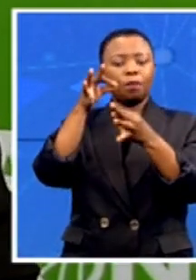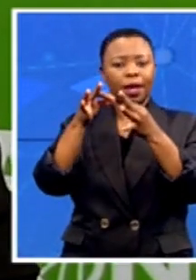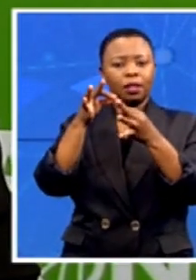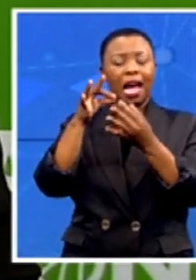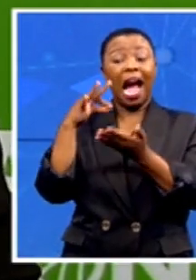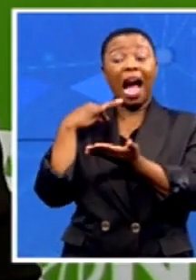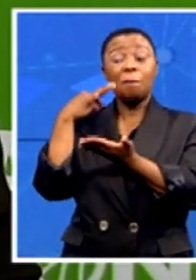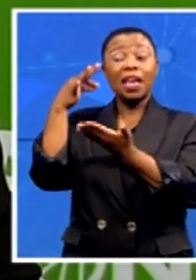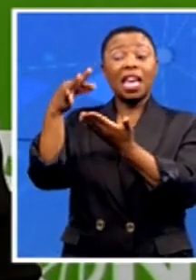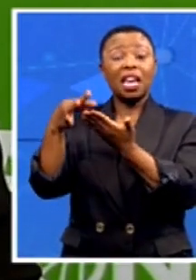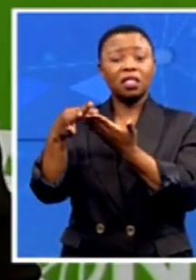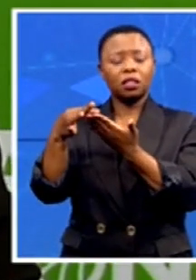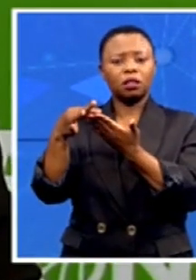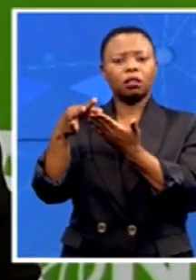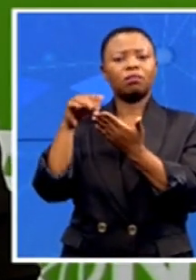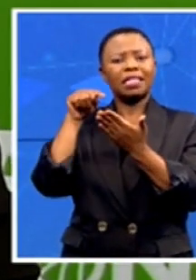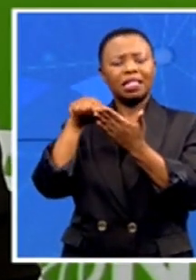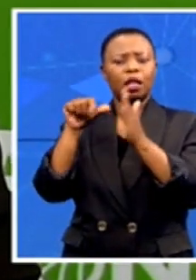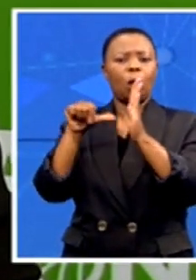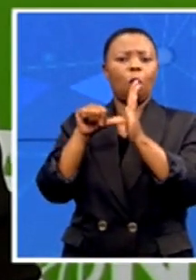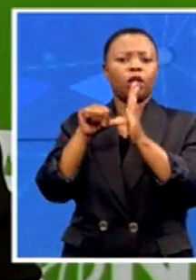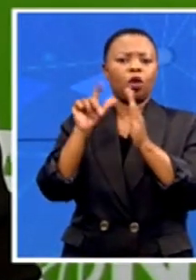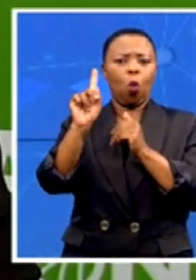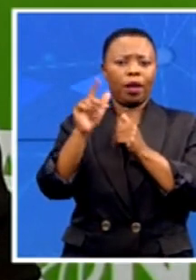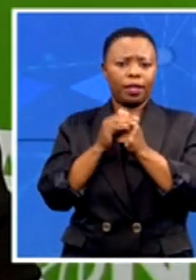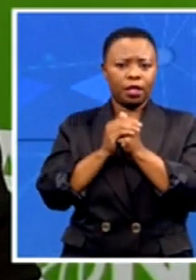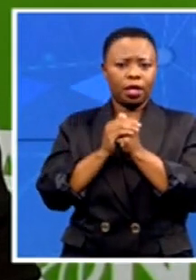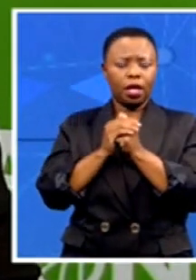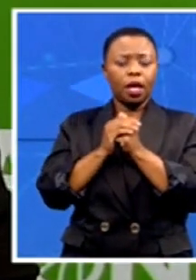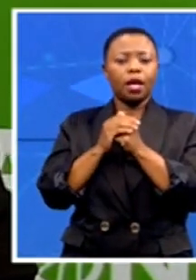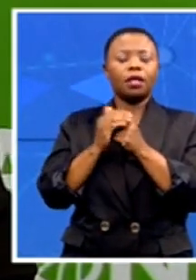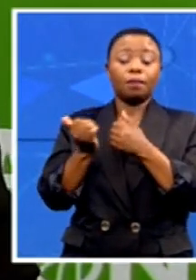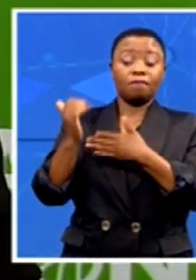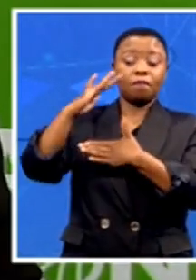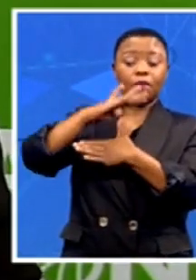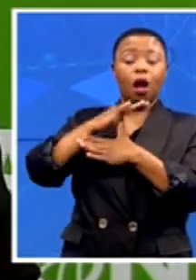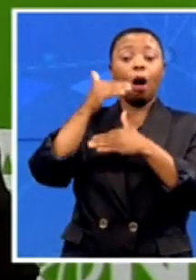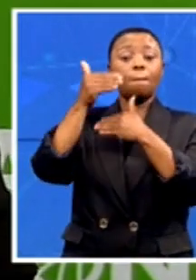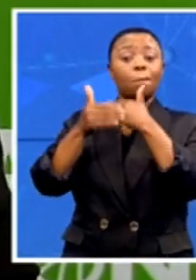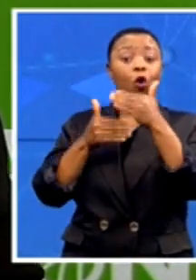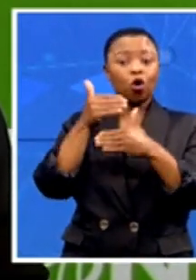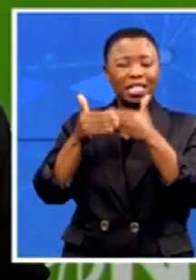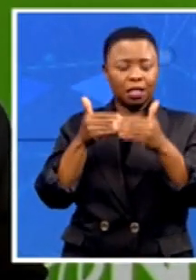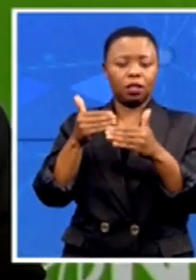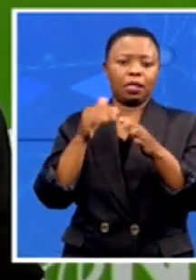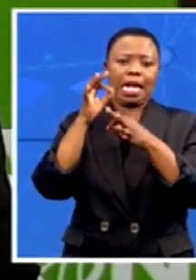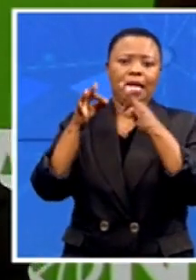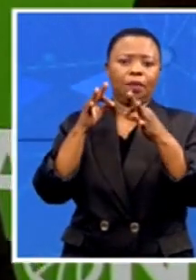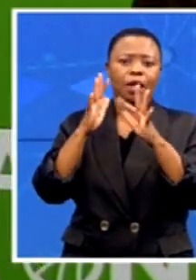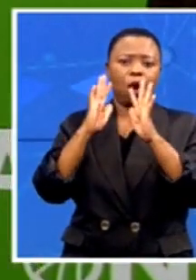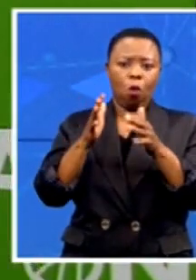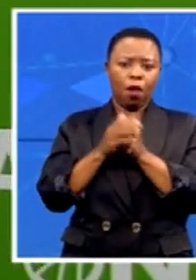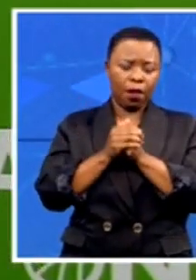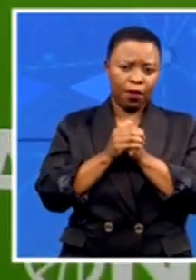as the court processes. I am with, as Michael has indicated, I'm the lead attorney in this